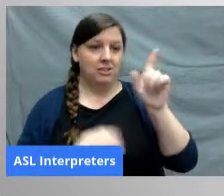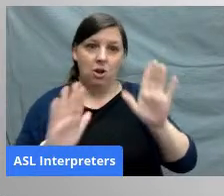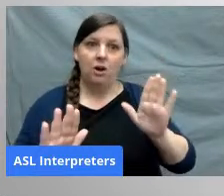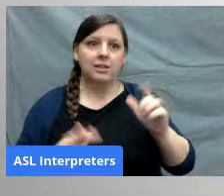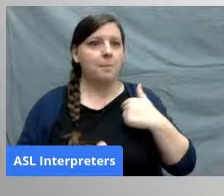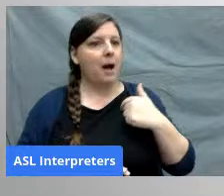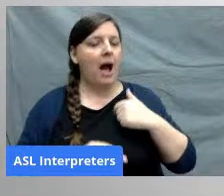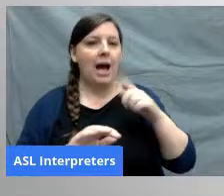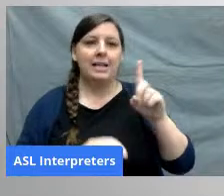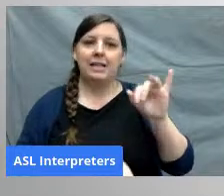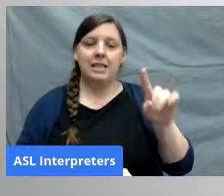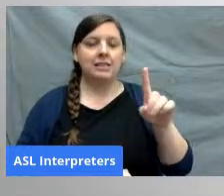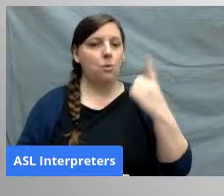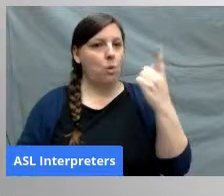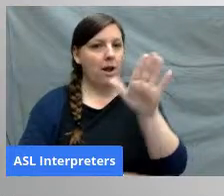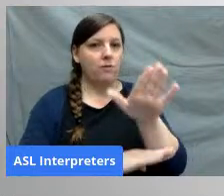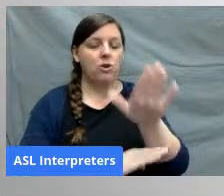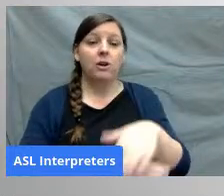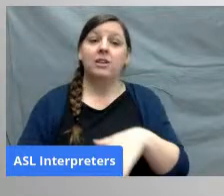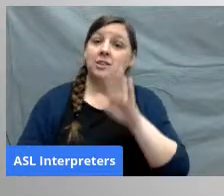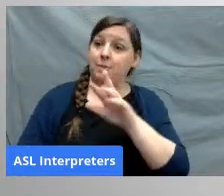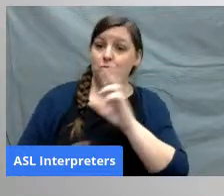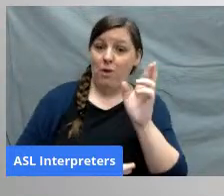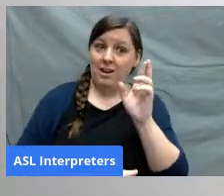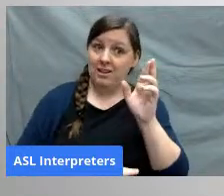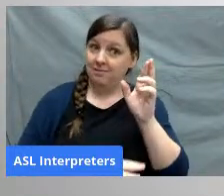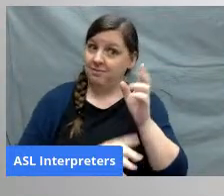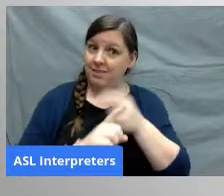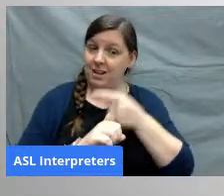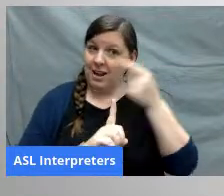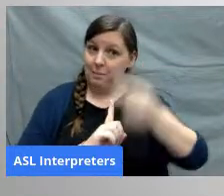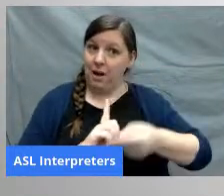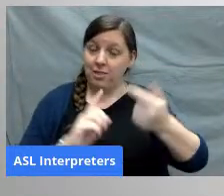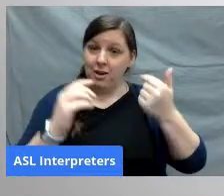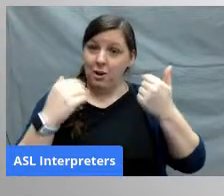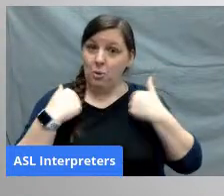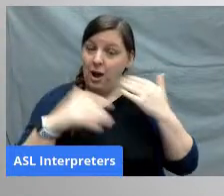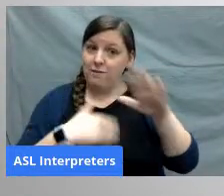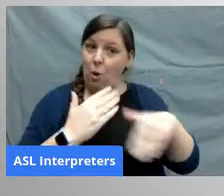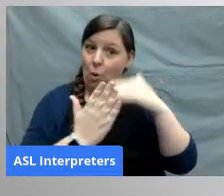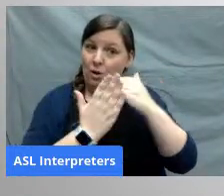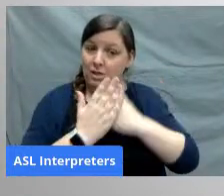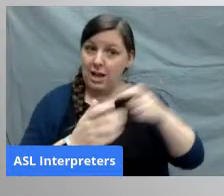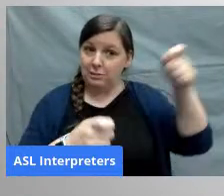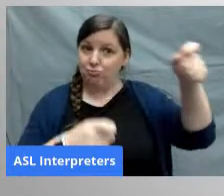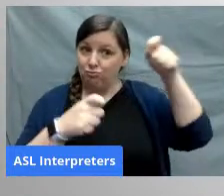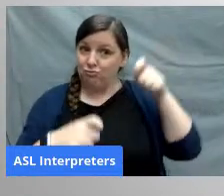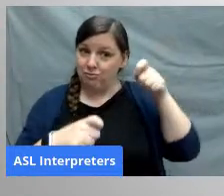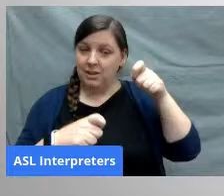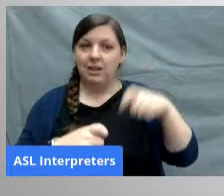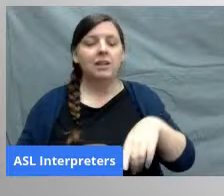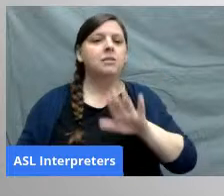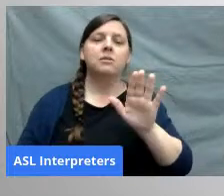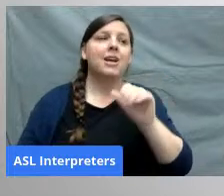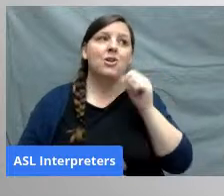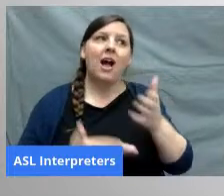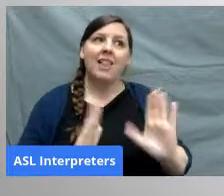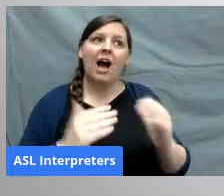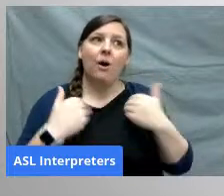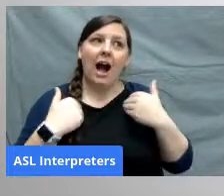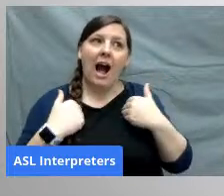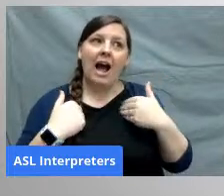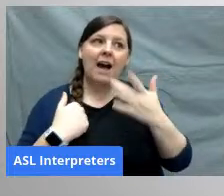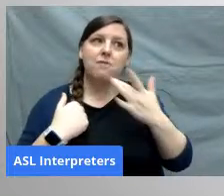month. We got a whole list coming your way. That's right. We got a big pile coming. You're not allowed to do that to me. I had a birthday. Save your